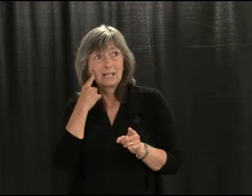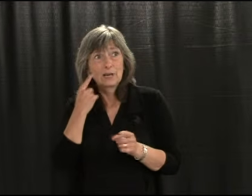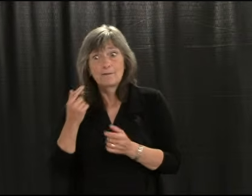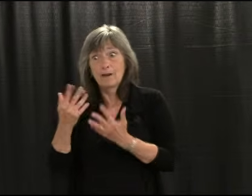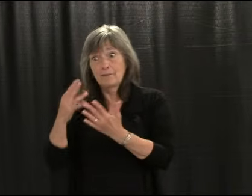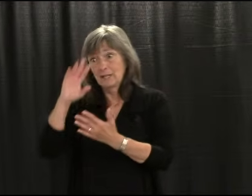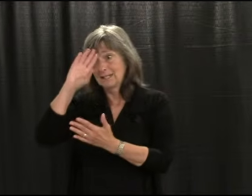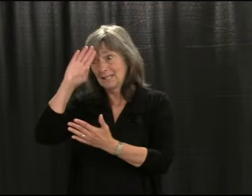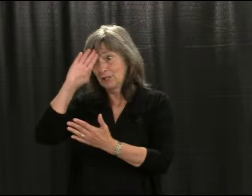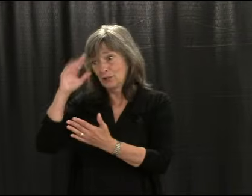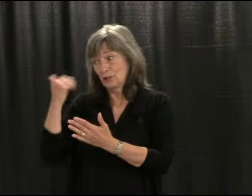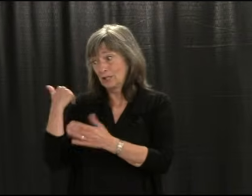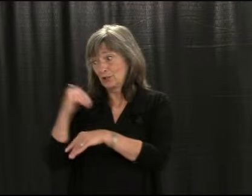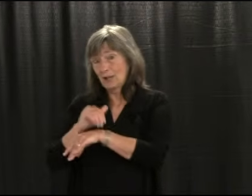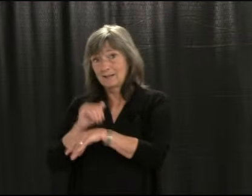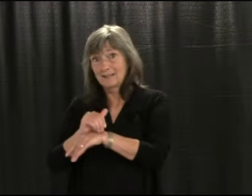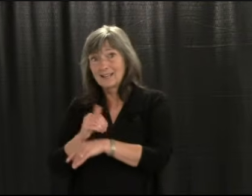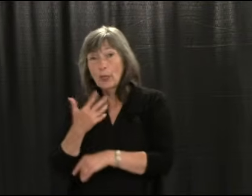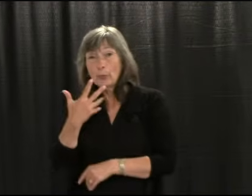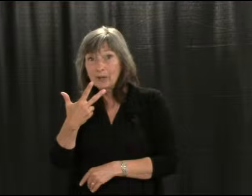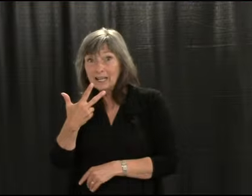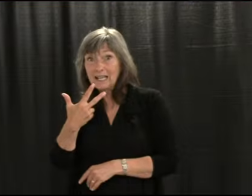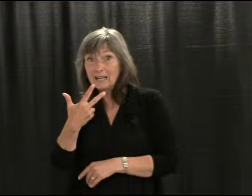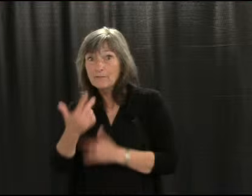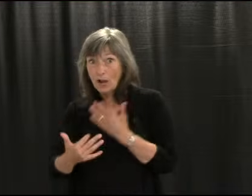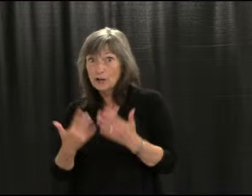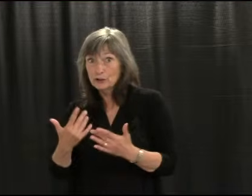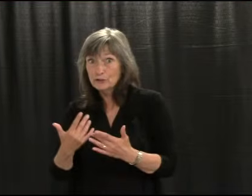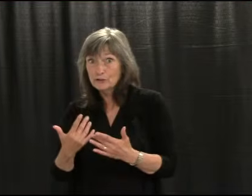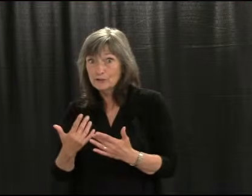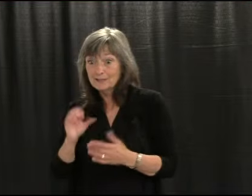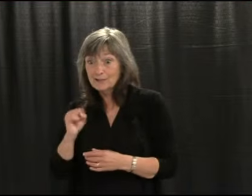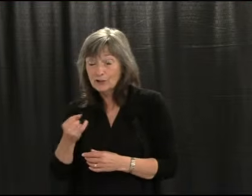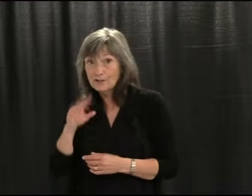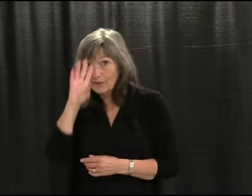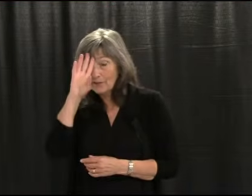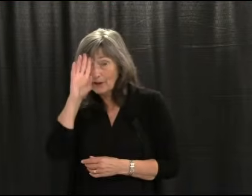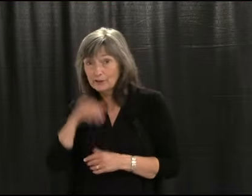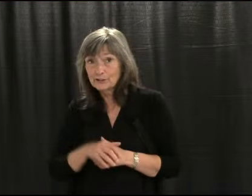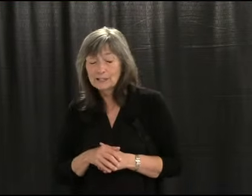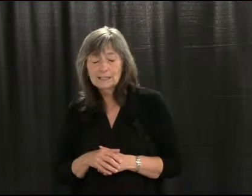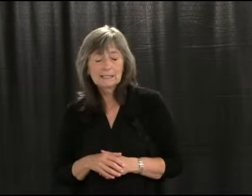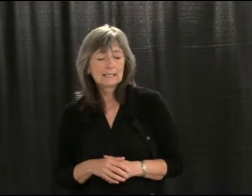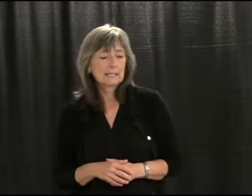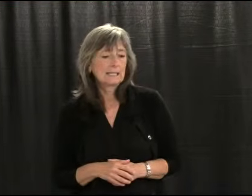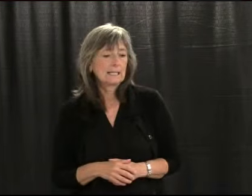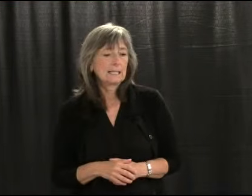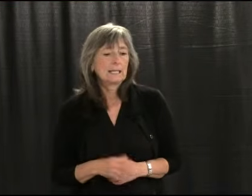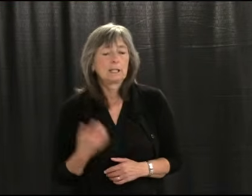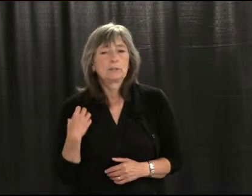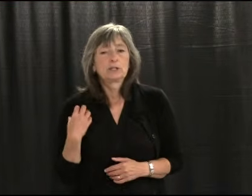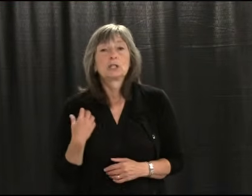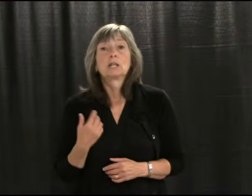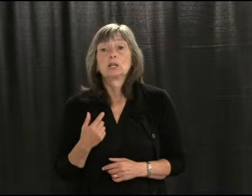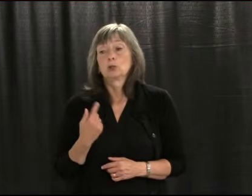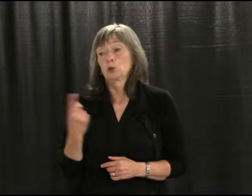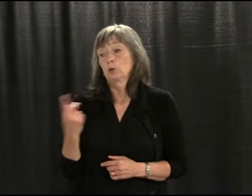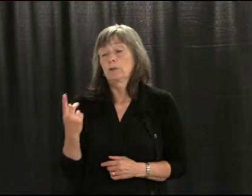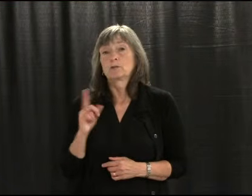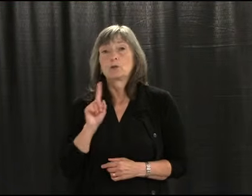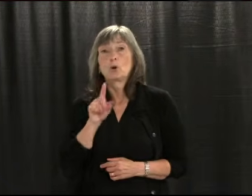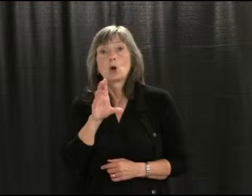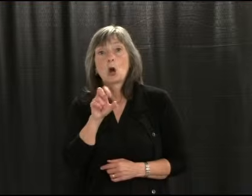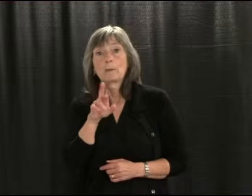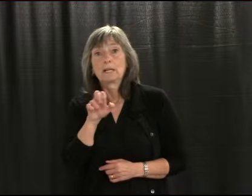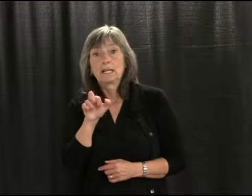firefighters in St. John's attended to again last night. So when the Premier and I were in Carbonear yesterday, and you talk to